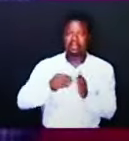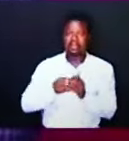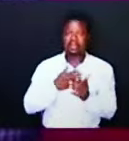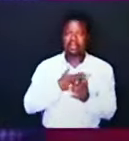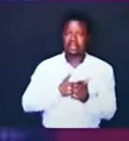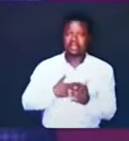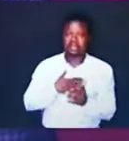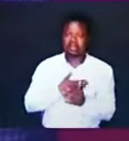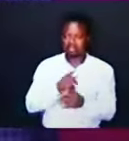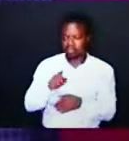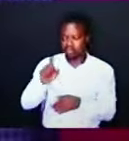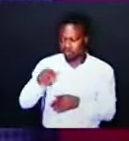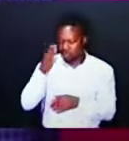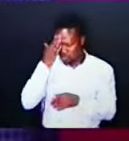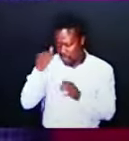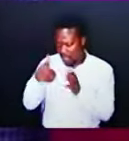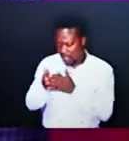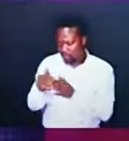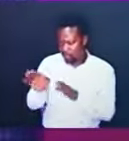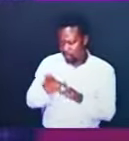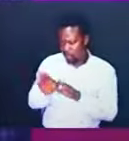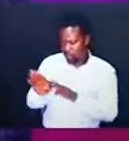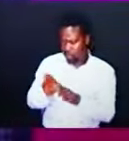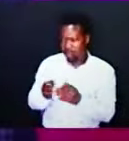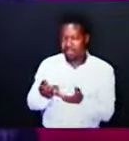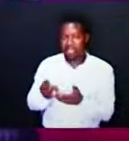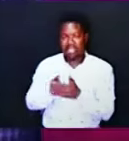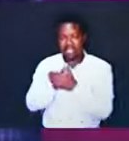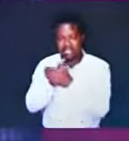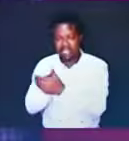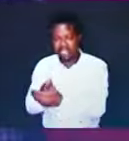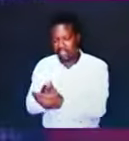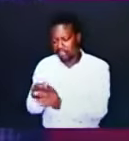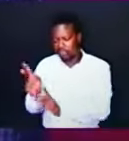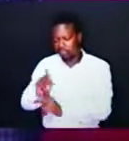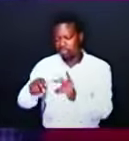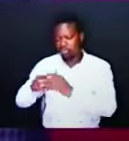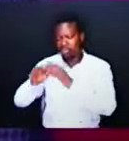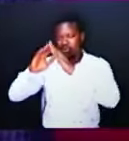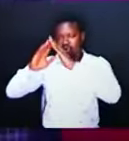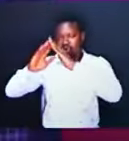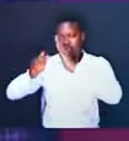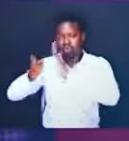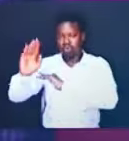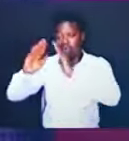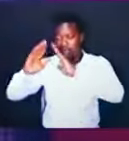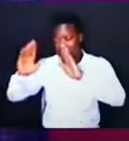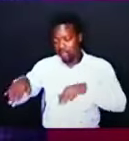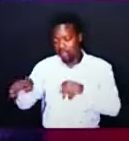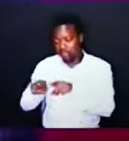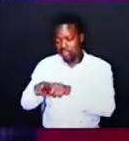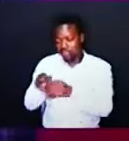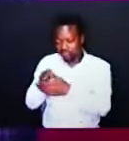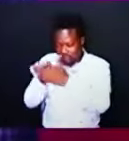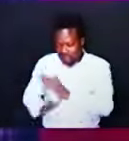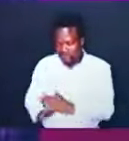me cheria when hunu said yes say ubu bra onyankopon fie say osofo say asori penin.